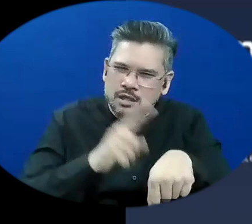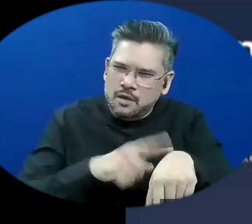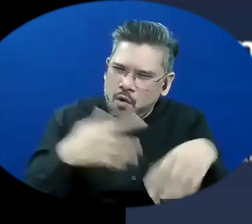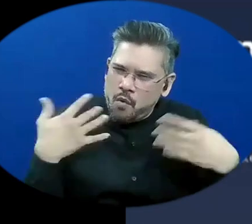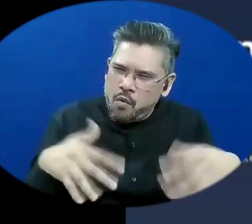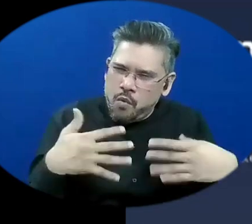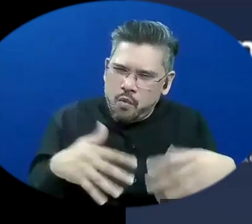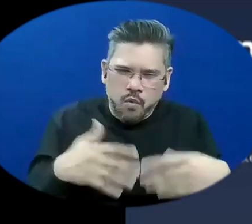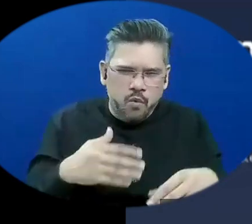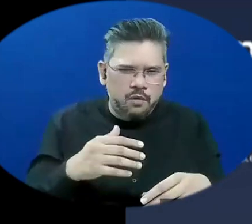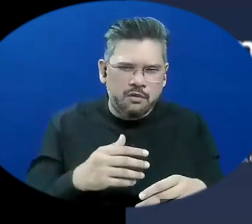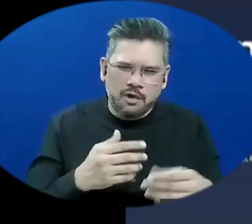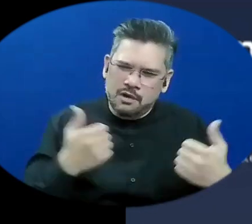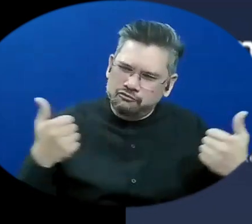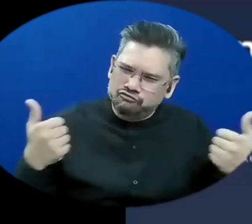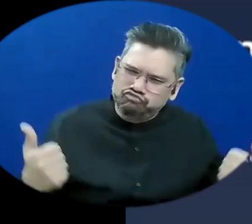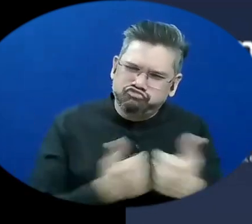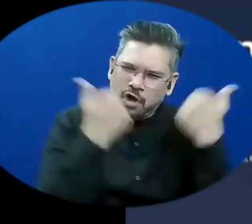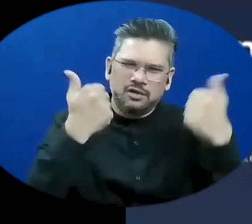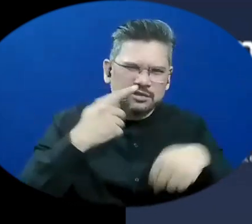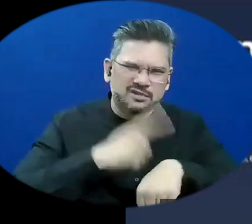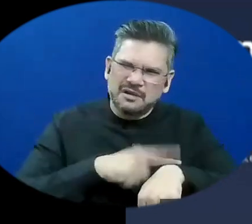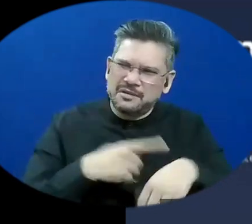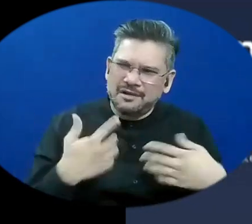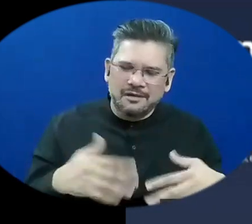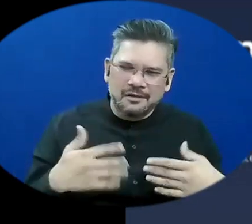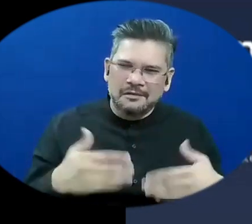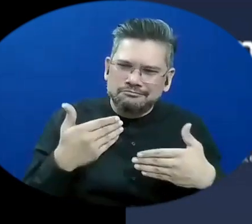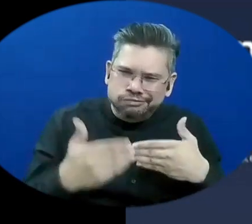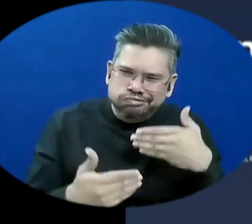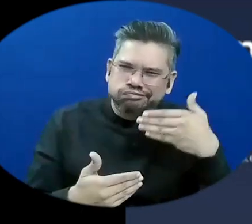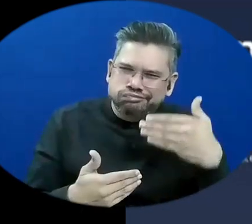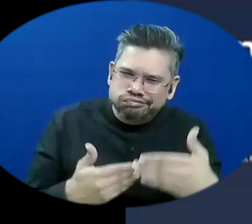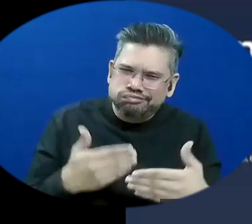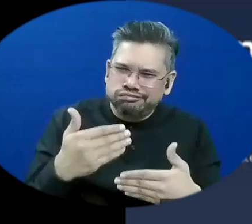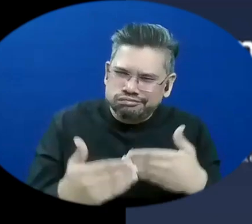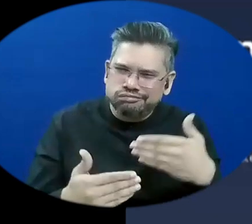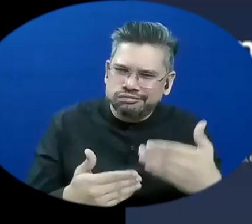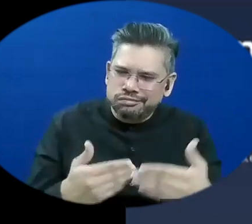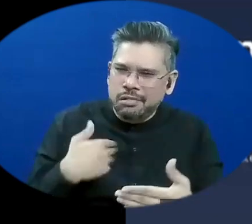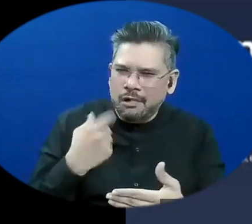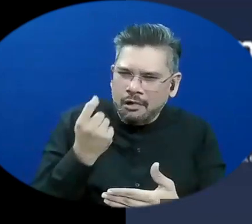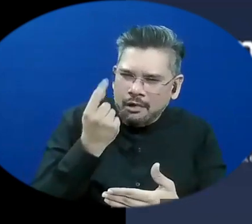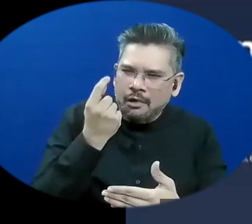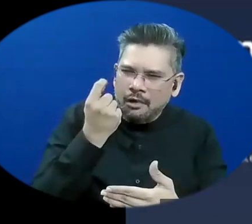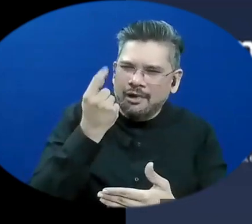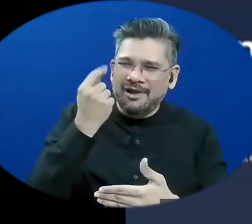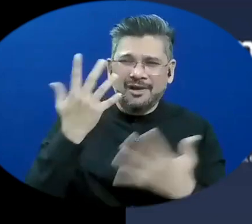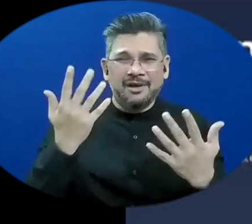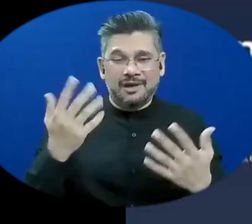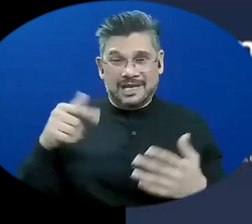her, and as we started to figure out, because in Tonga there was